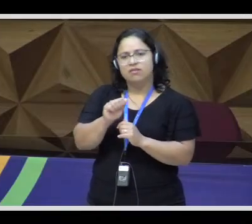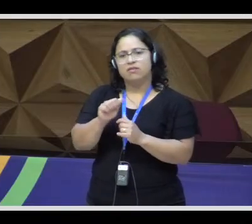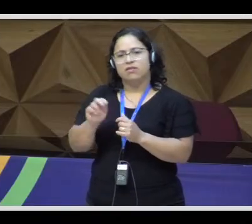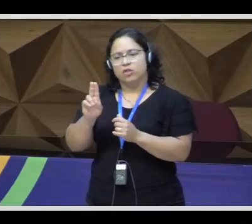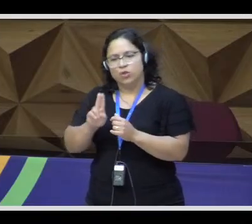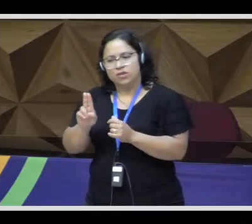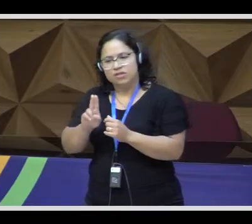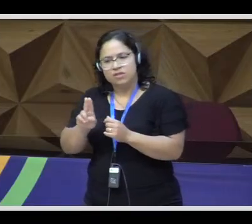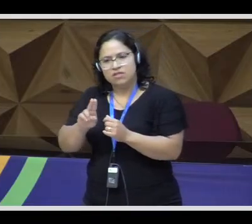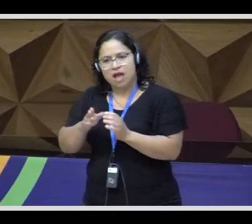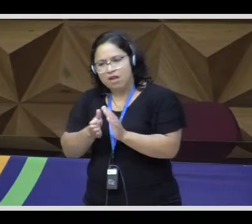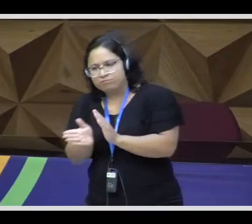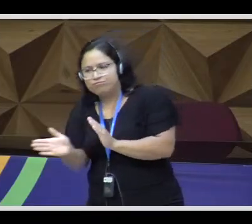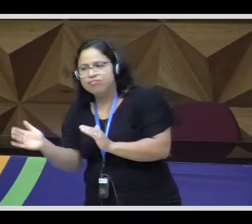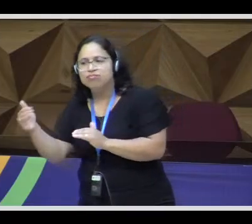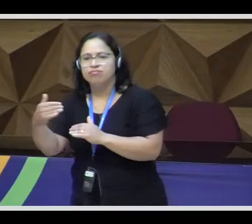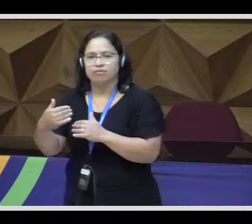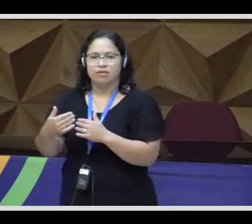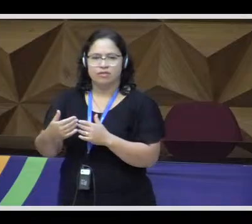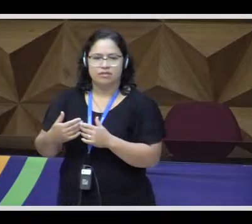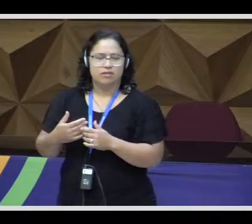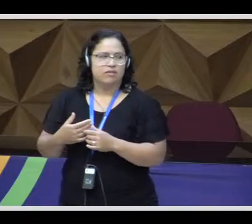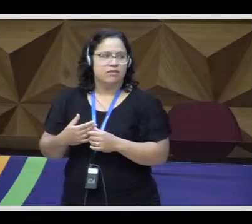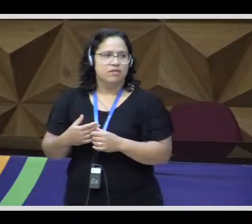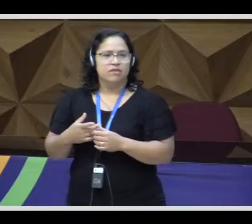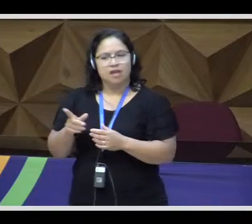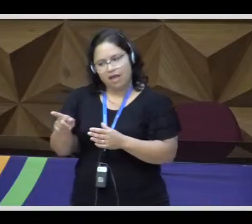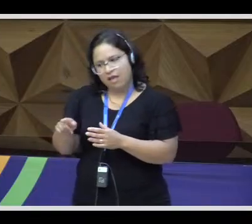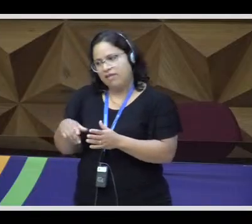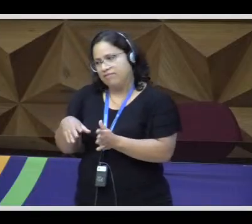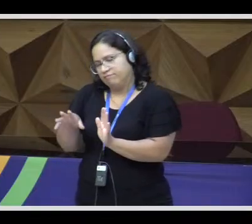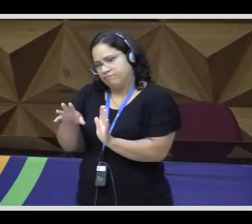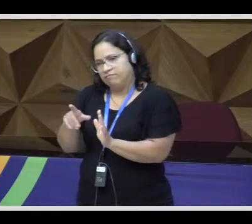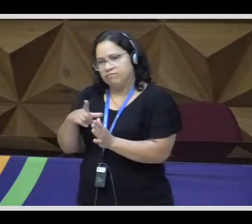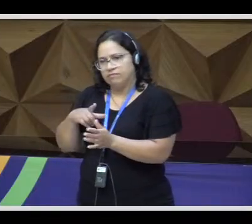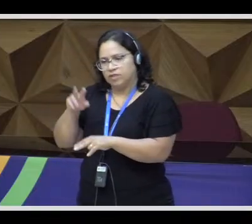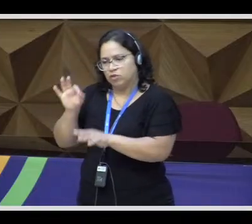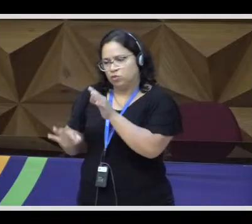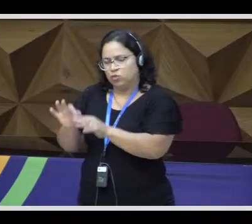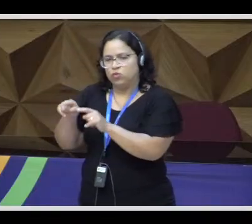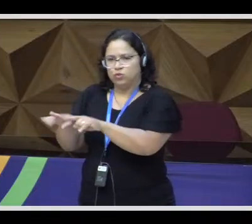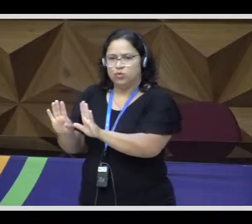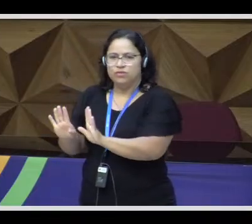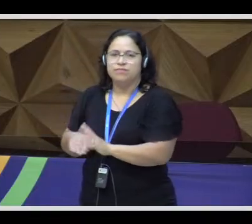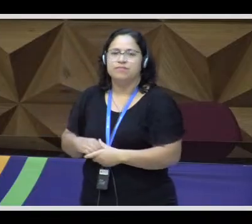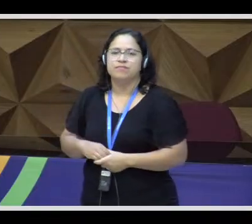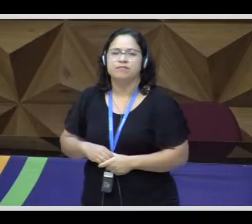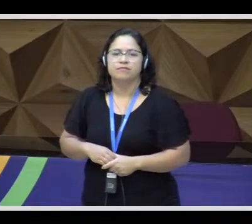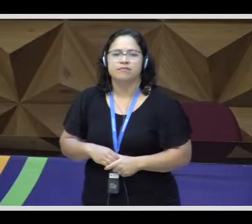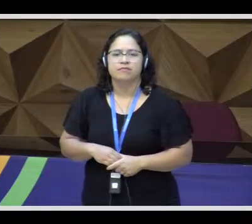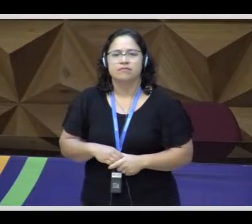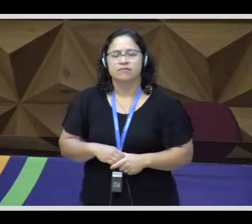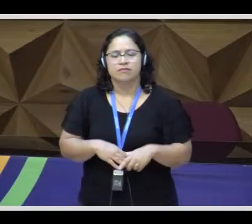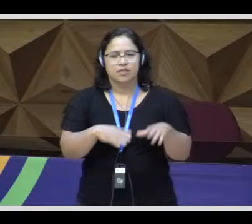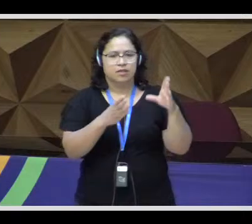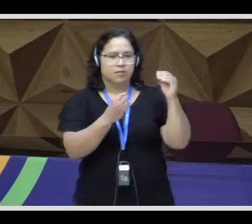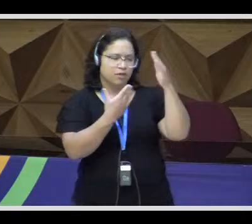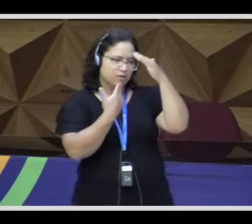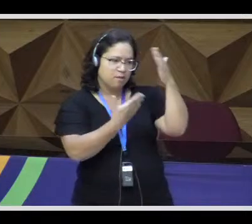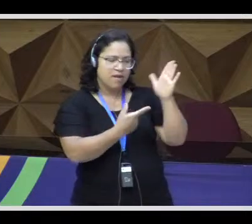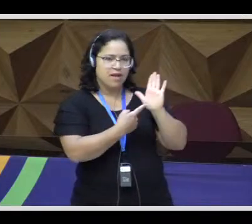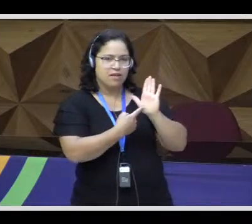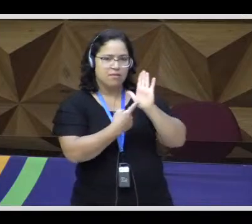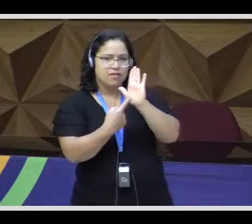So they had to pay for that, for sure. Okay, so thank you very much for your presentation. My pleasure. My